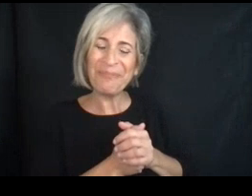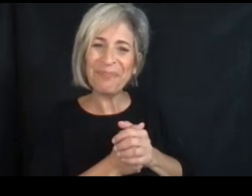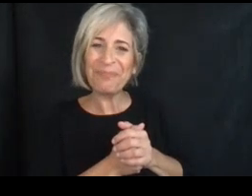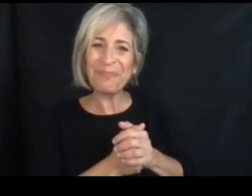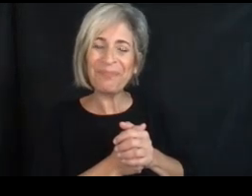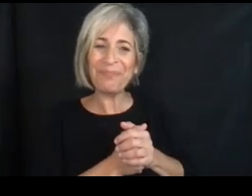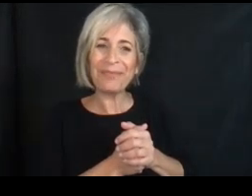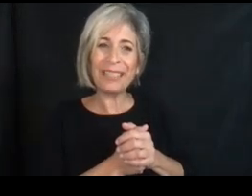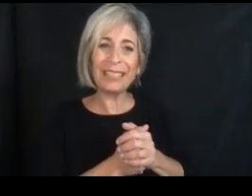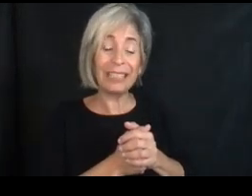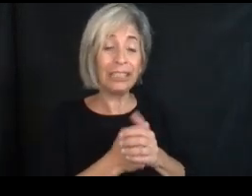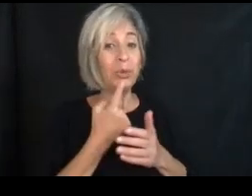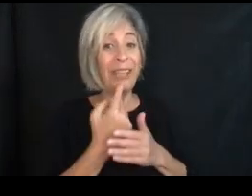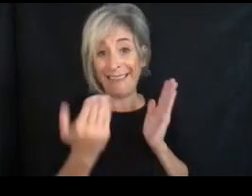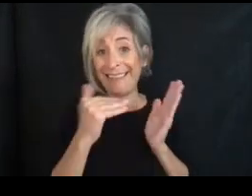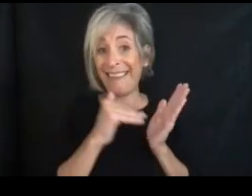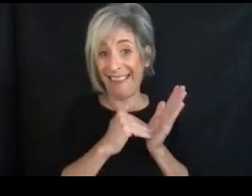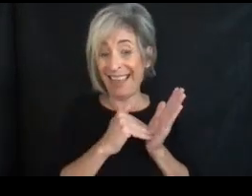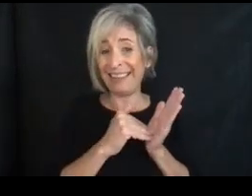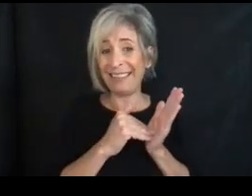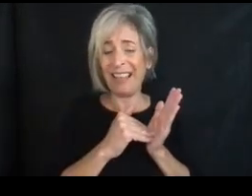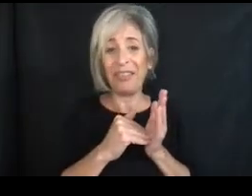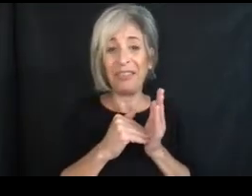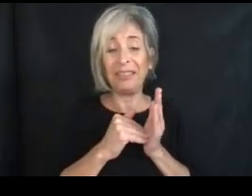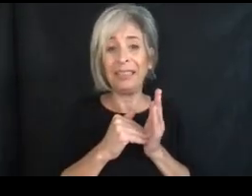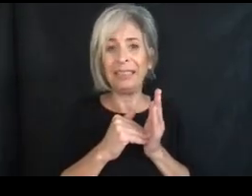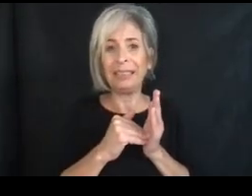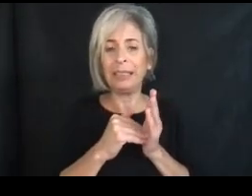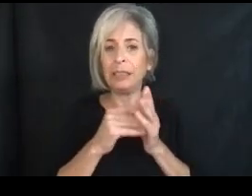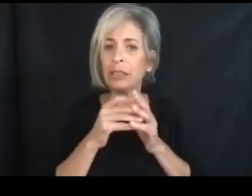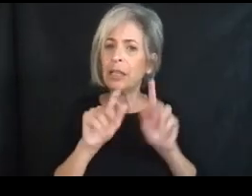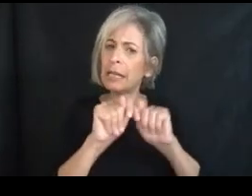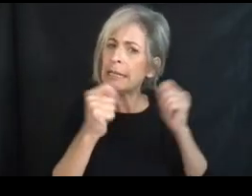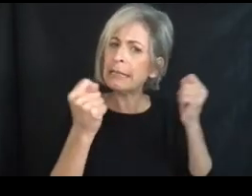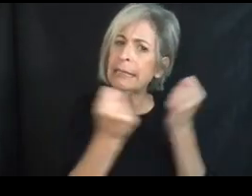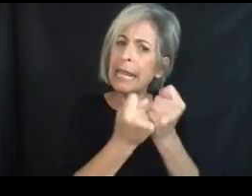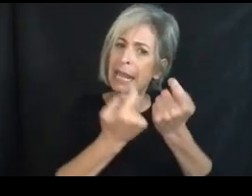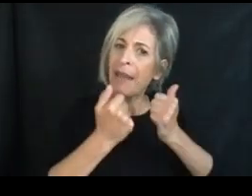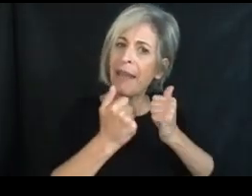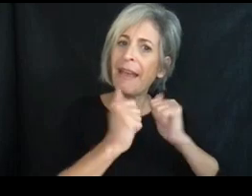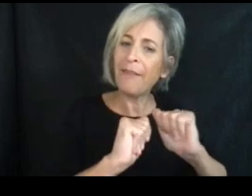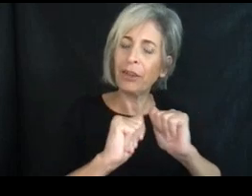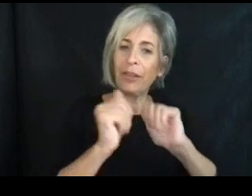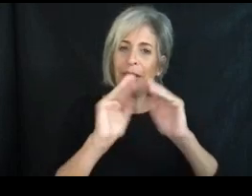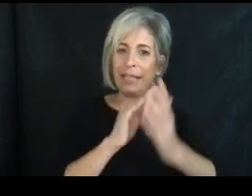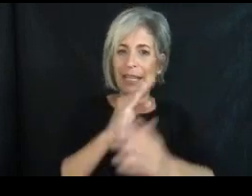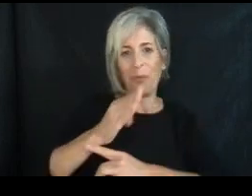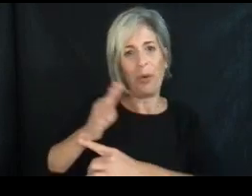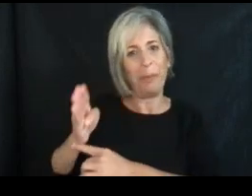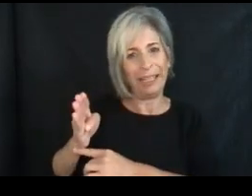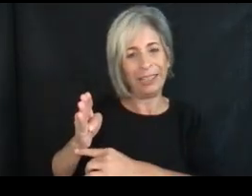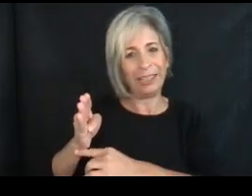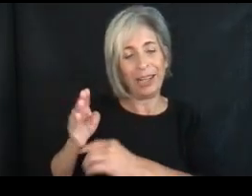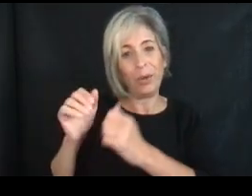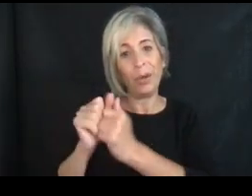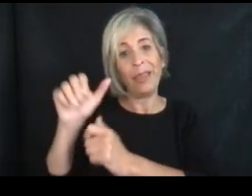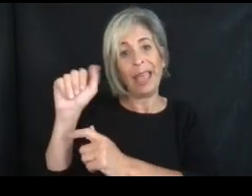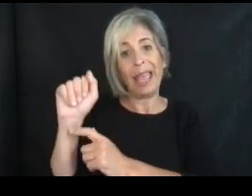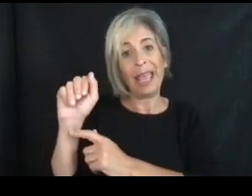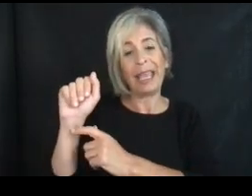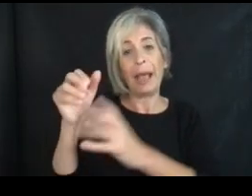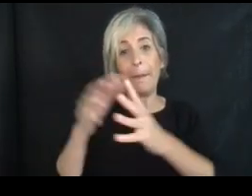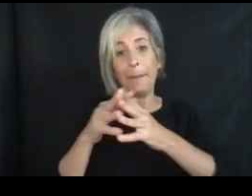And just to reiterate, it is a team effort here at the City of Boynton Beach with the American Rescue Plan